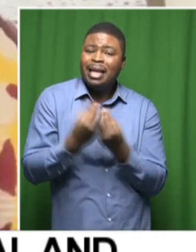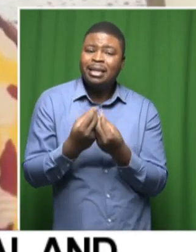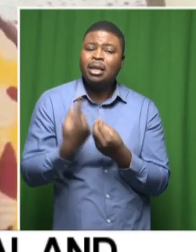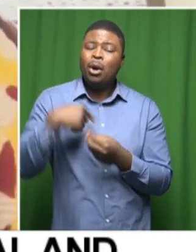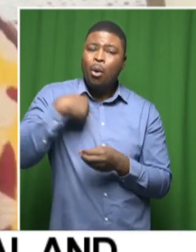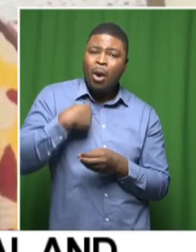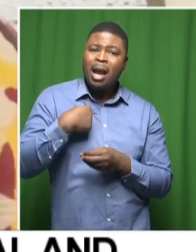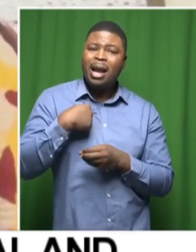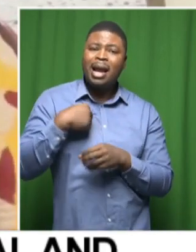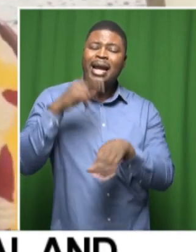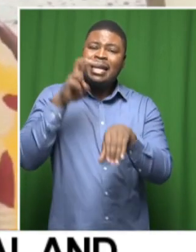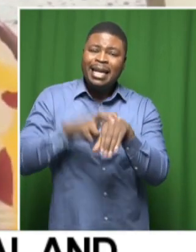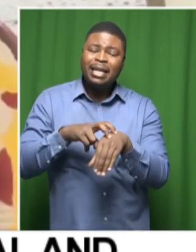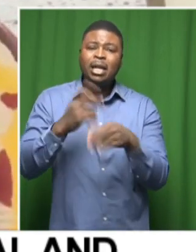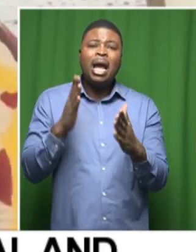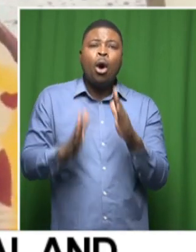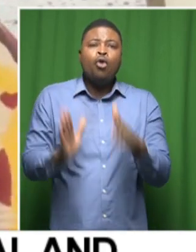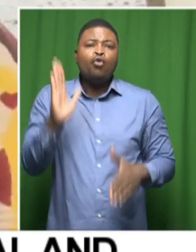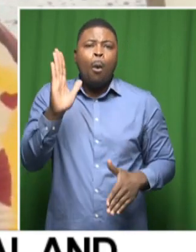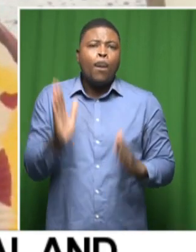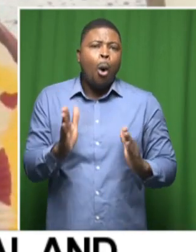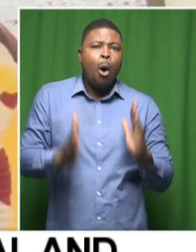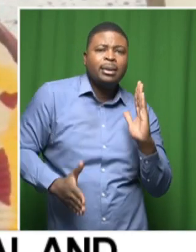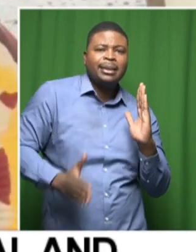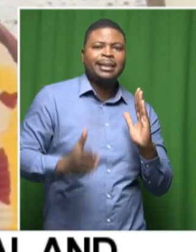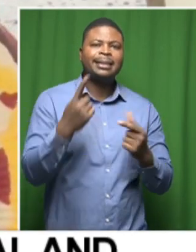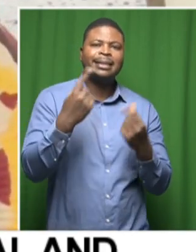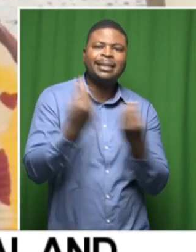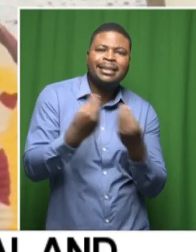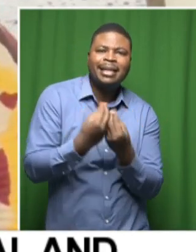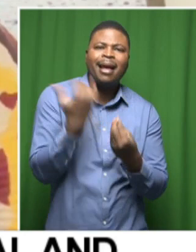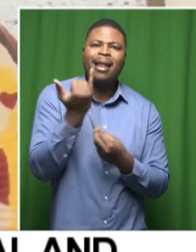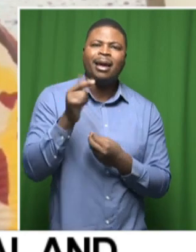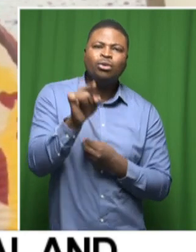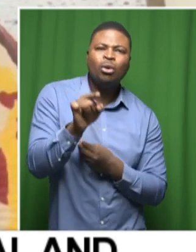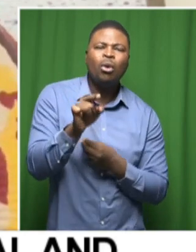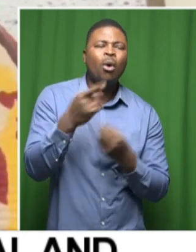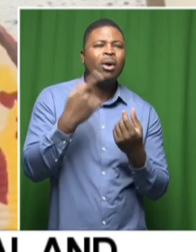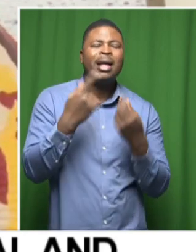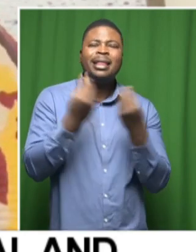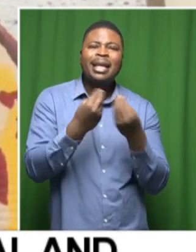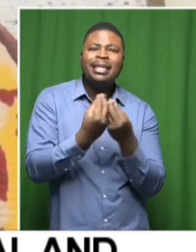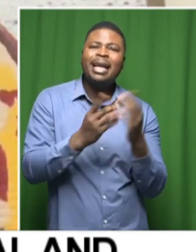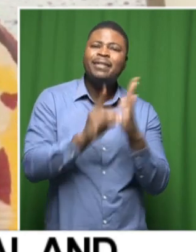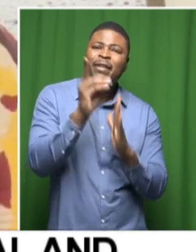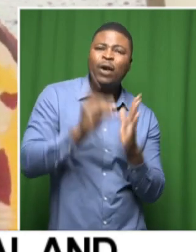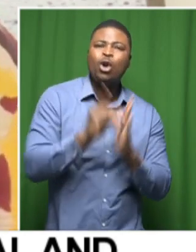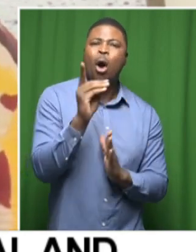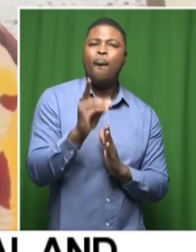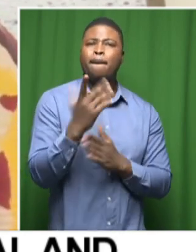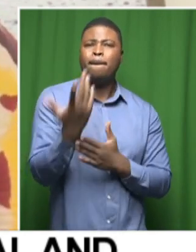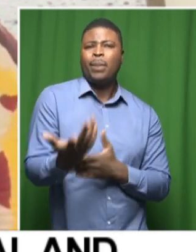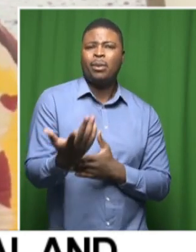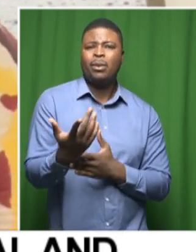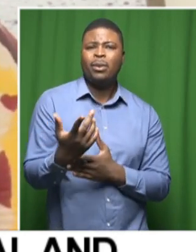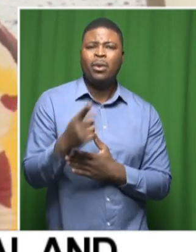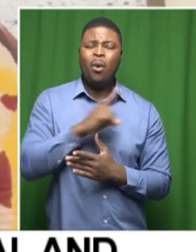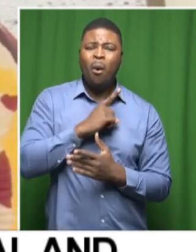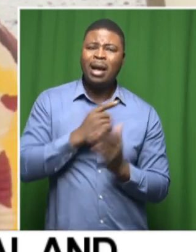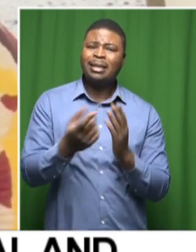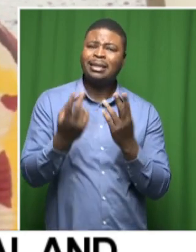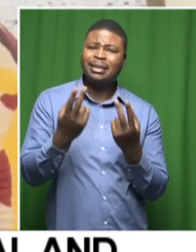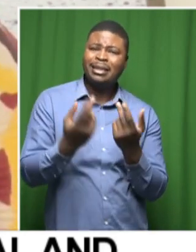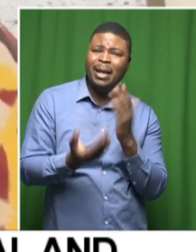to look at robotics, we need to look at things that have developed so much that we've almost surpassed these kind of